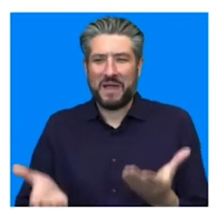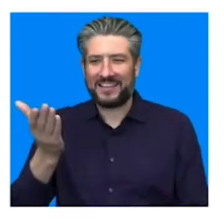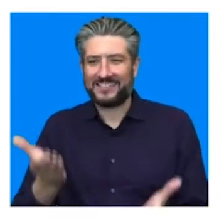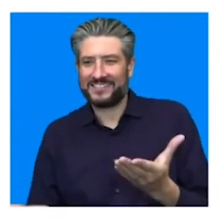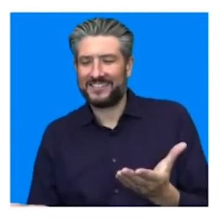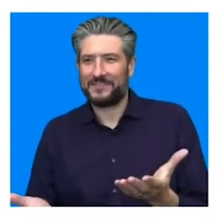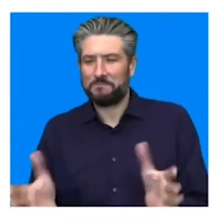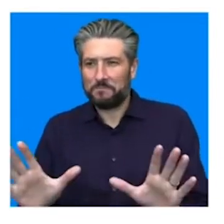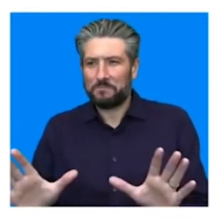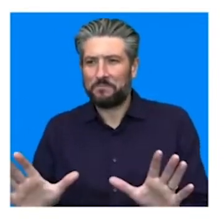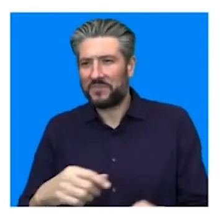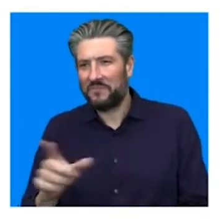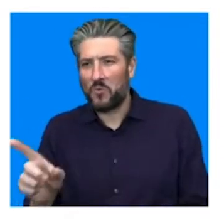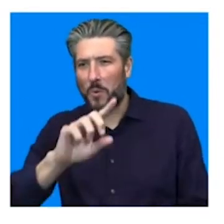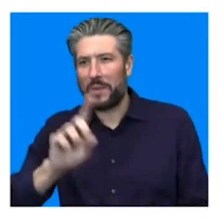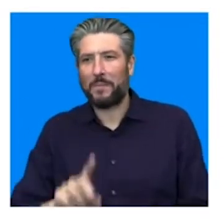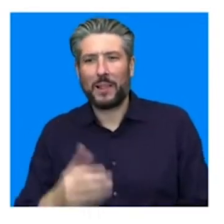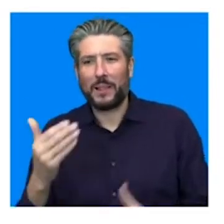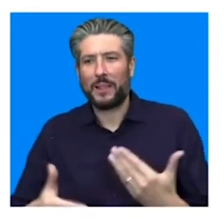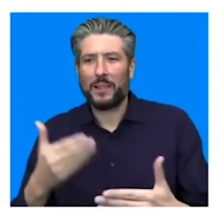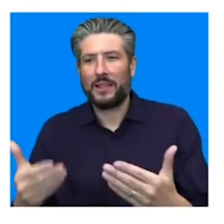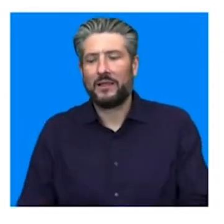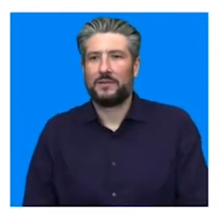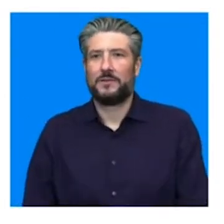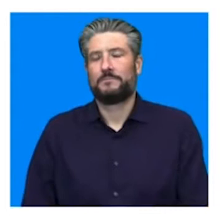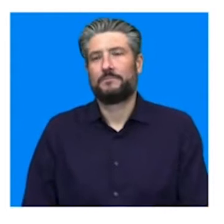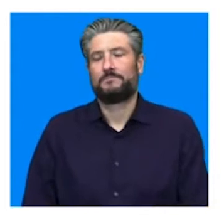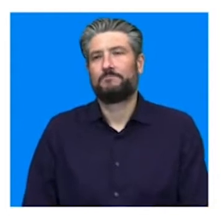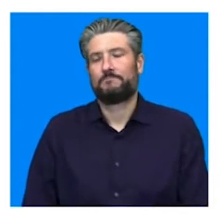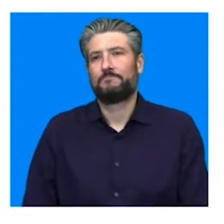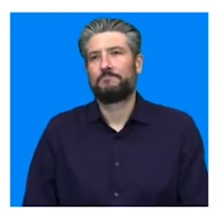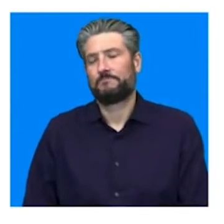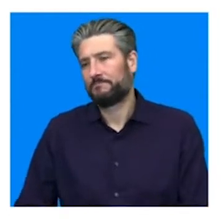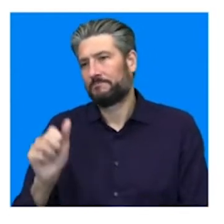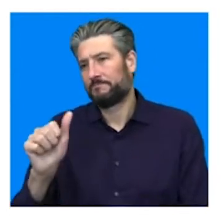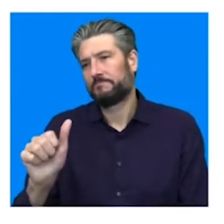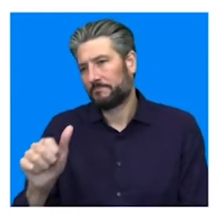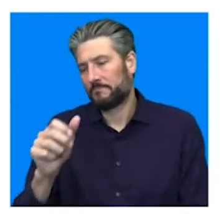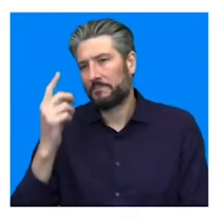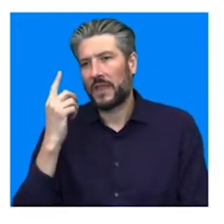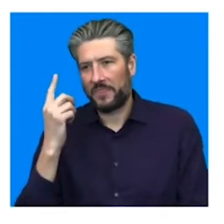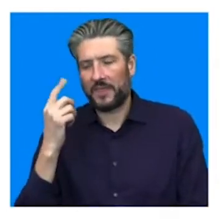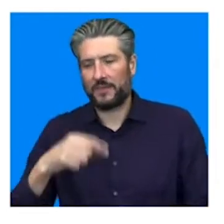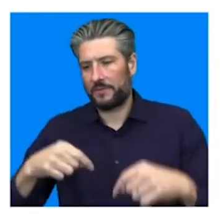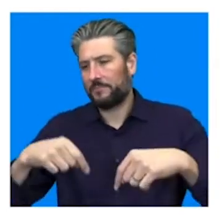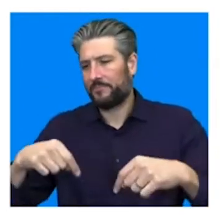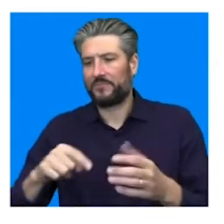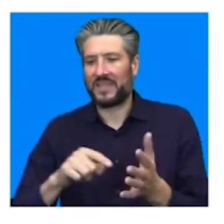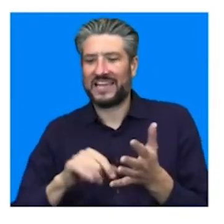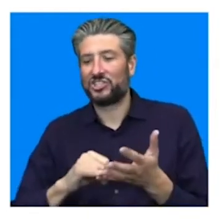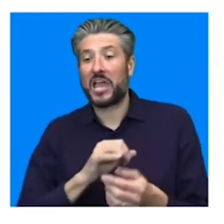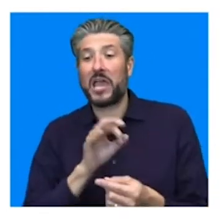people. I think that the lineup of this of TechShare Pro this year, with all of these industry leaders